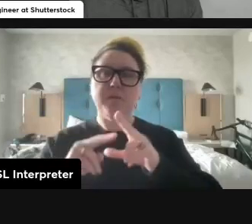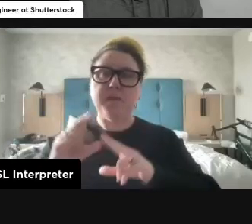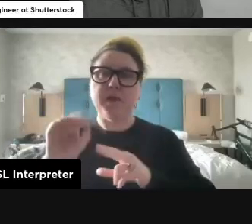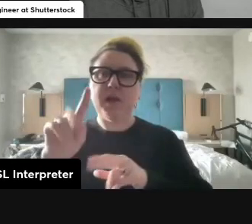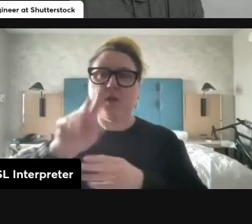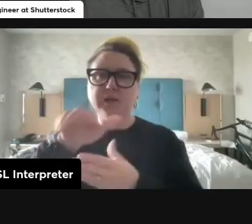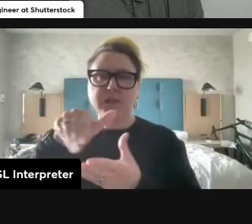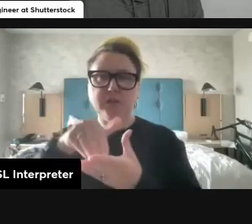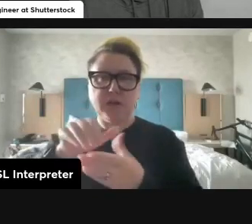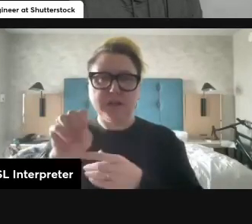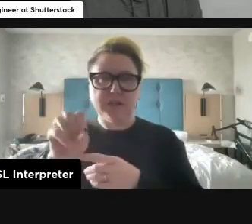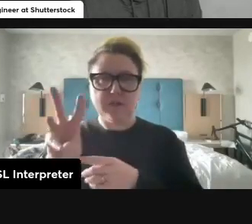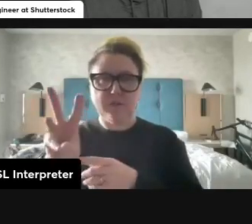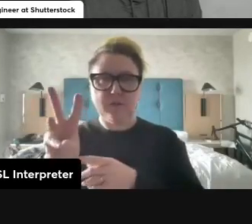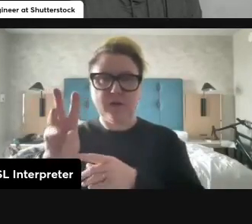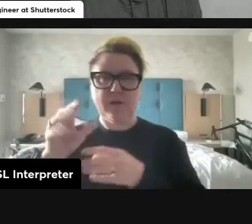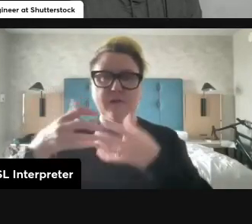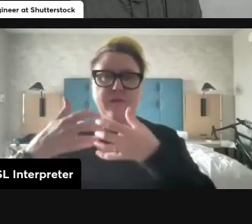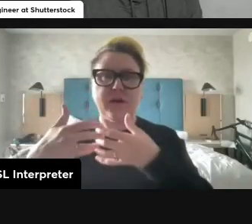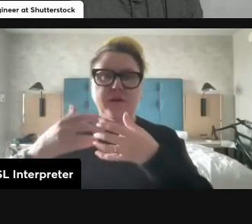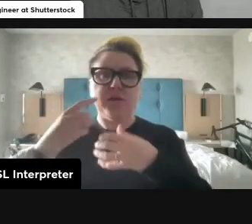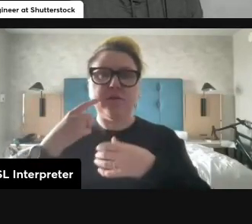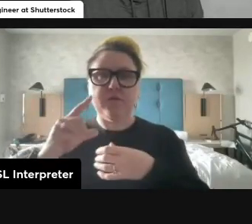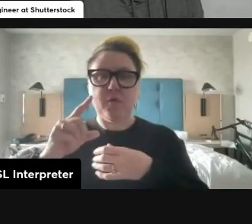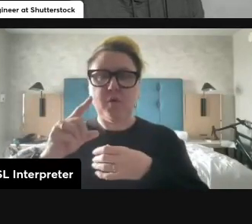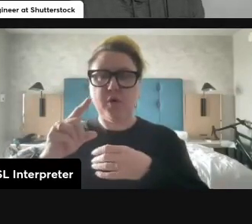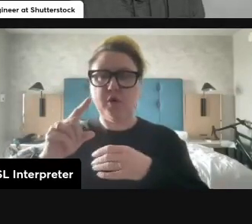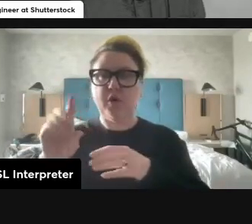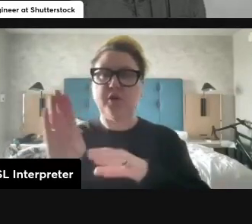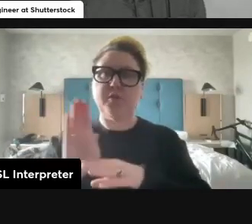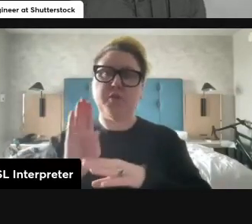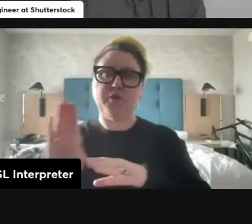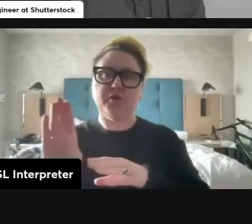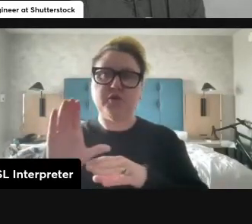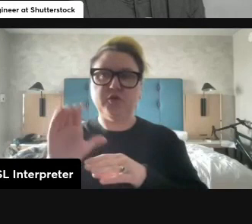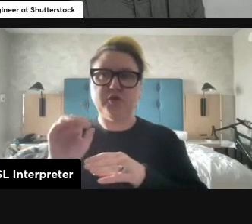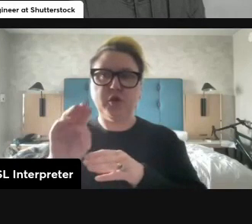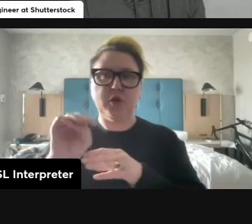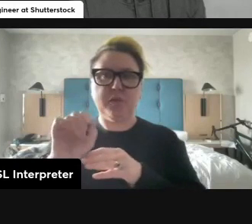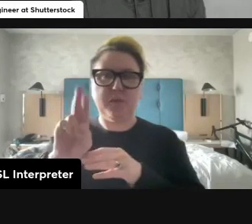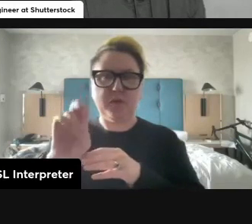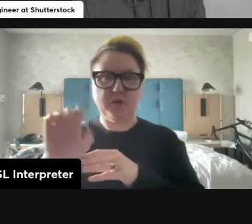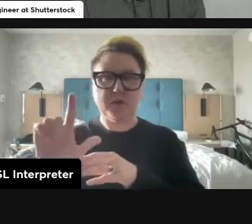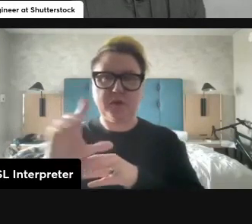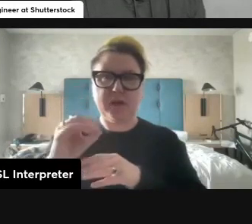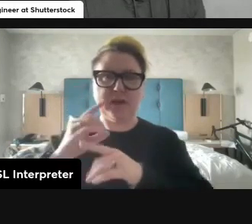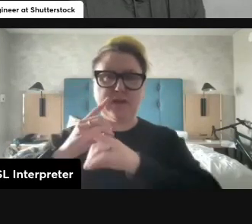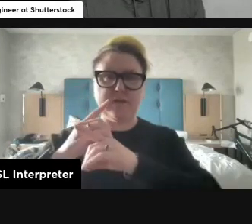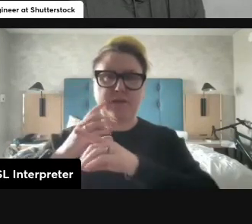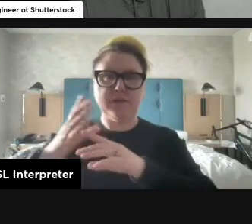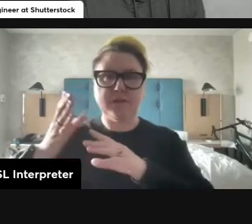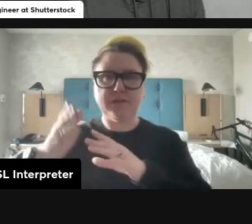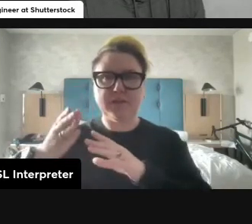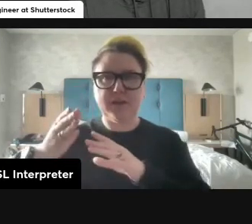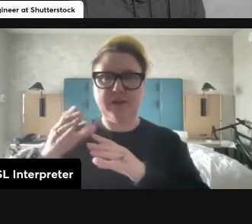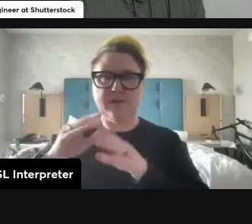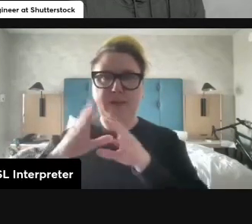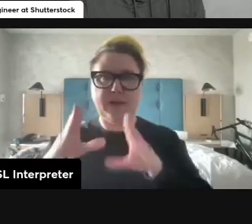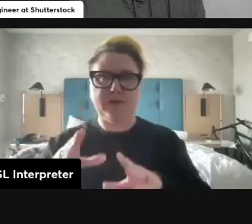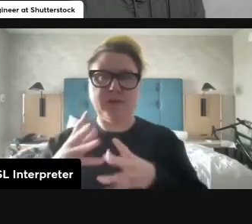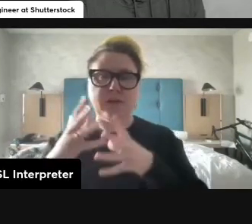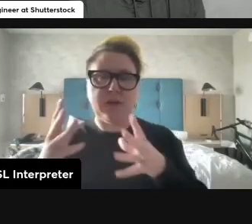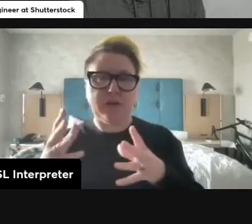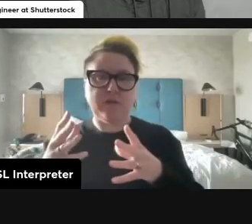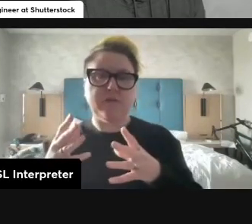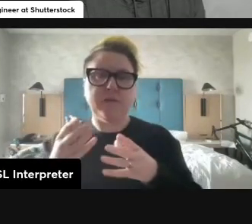software factory for our commercial airlines and our defense side of the house. So a lot of complications there. IDPs